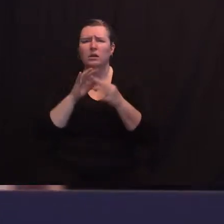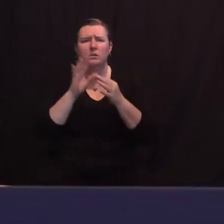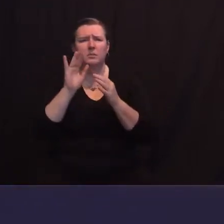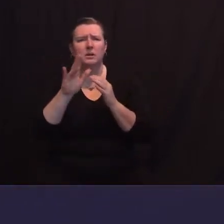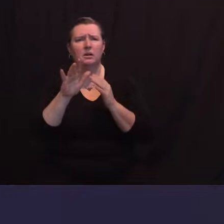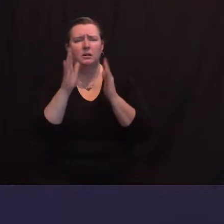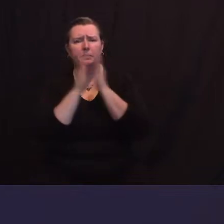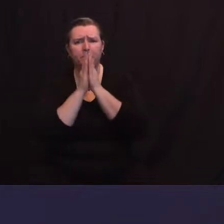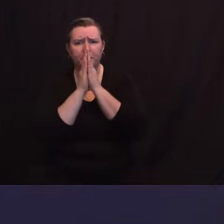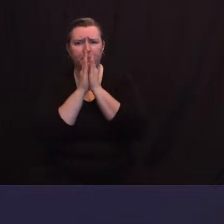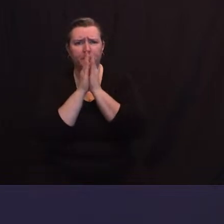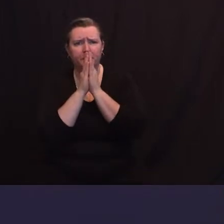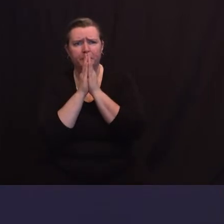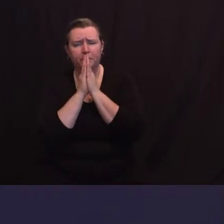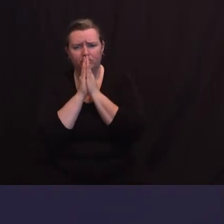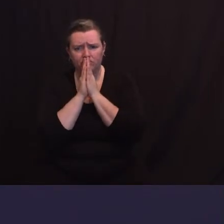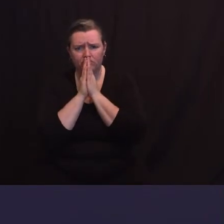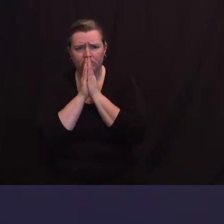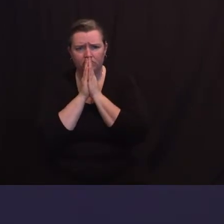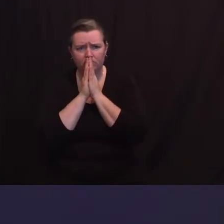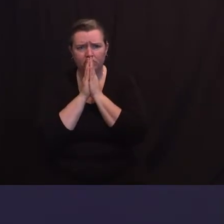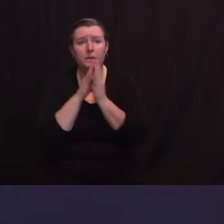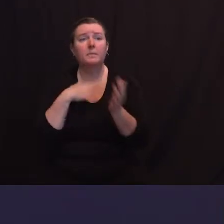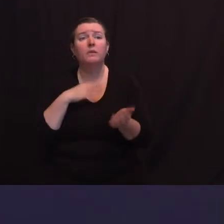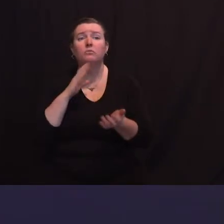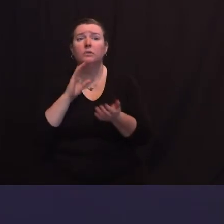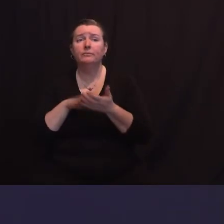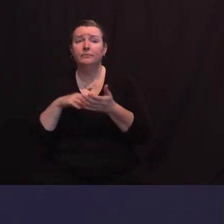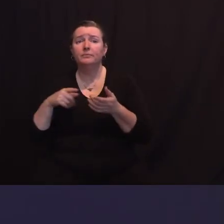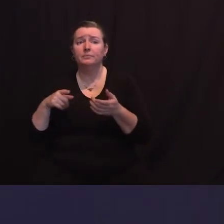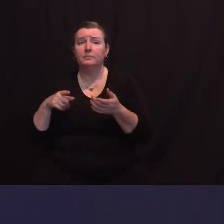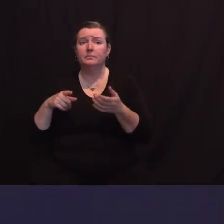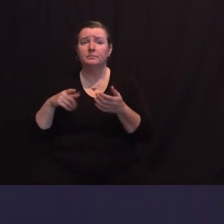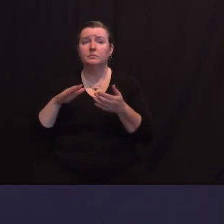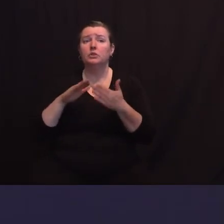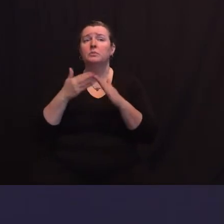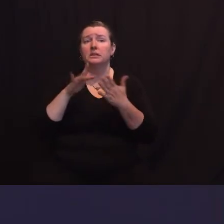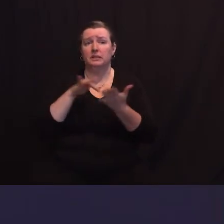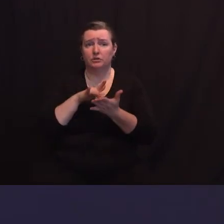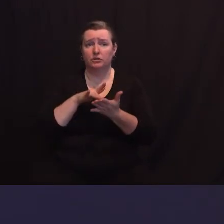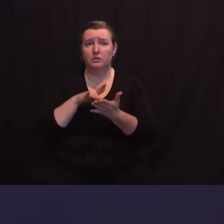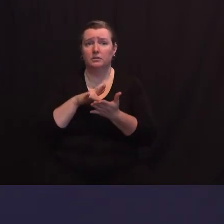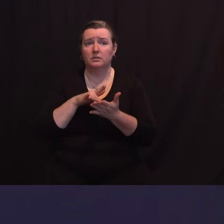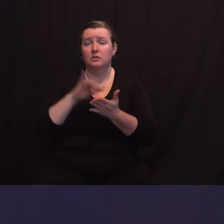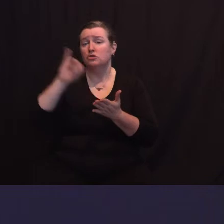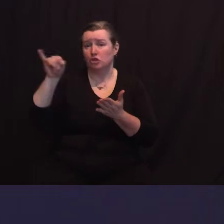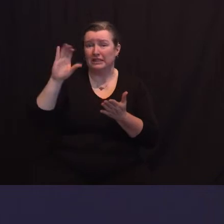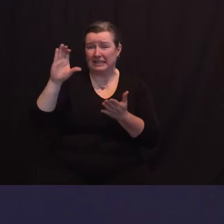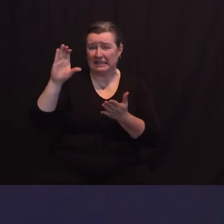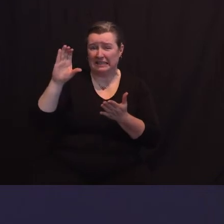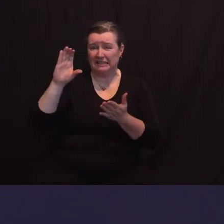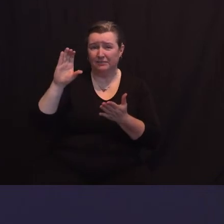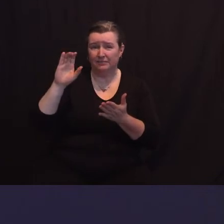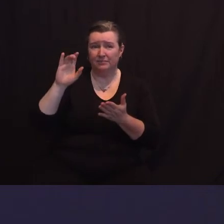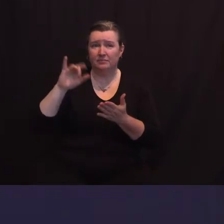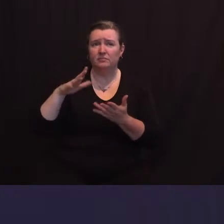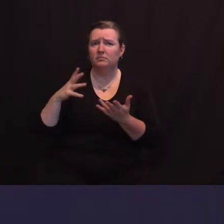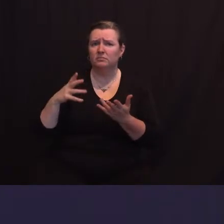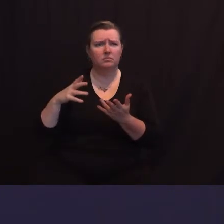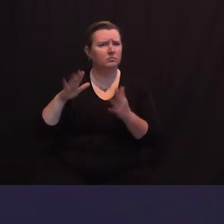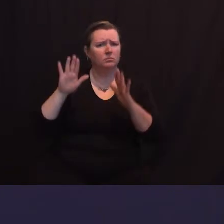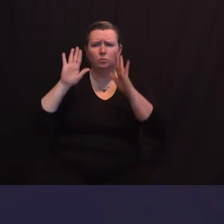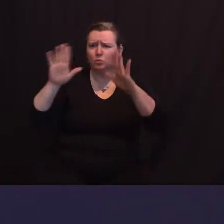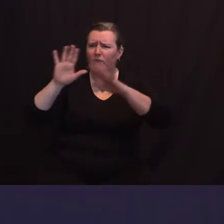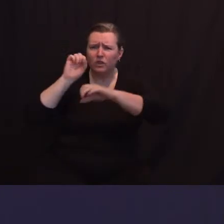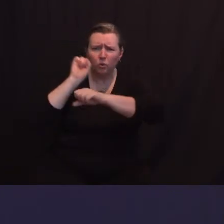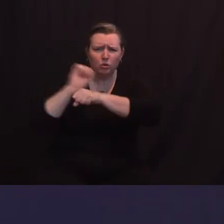at the Bethune Community Center in Jersey City, where you and I were a couple of weeks ago. Great example, doing extraordinary work. Mayor Fulop and the